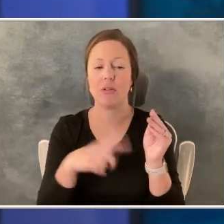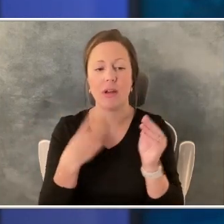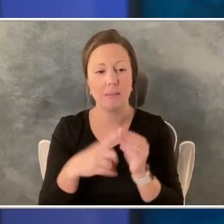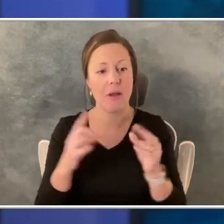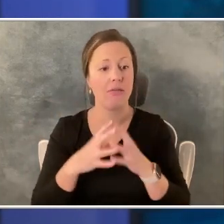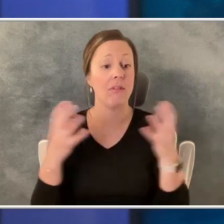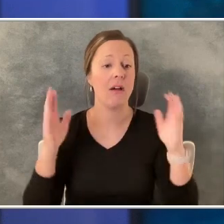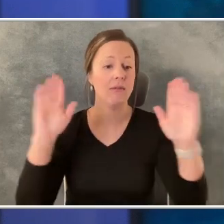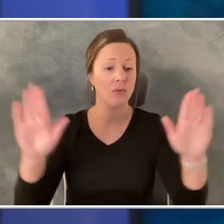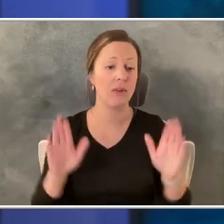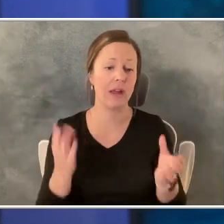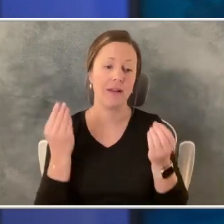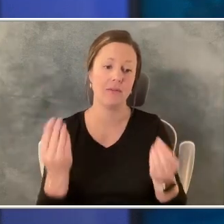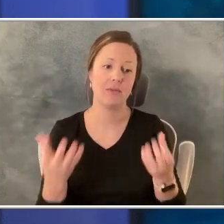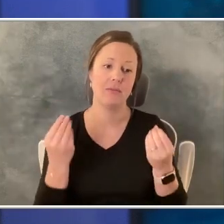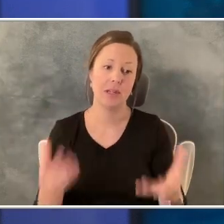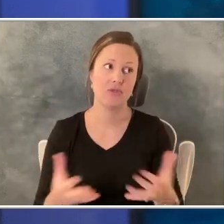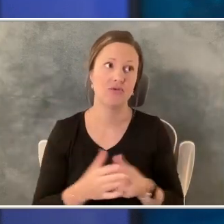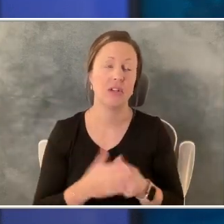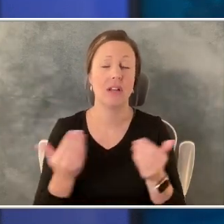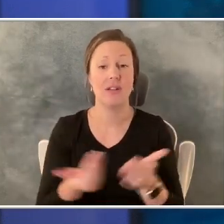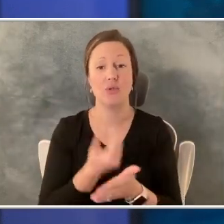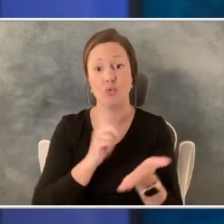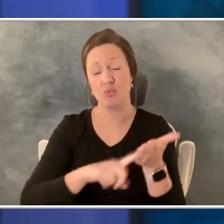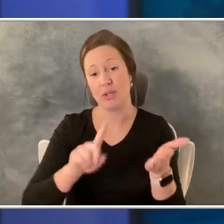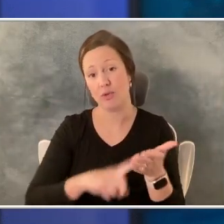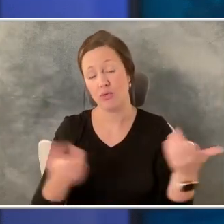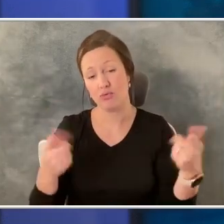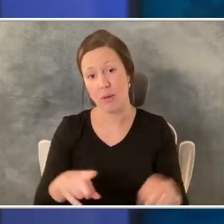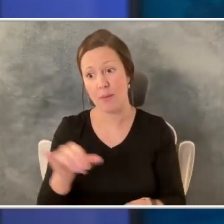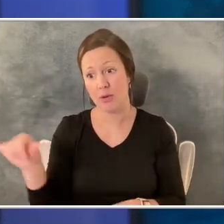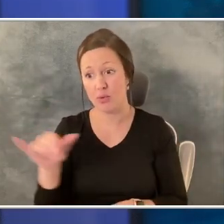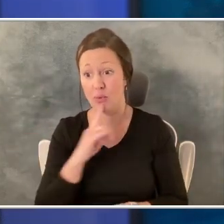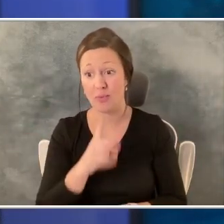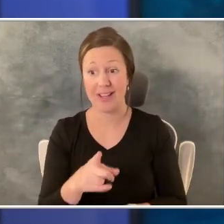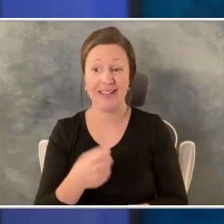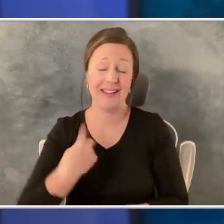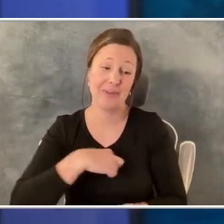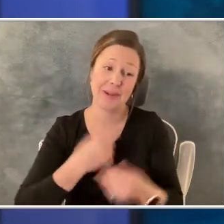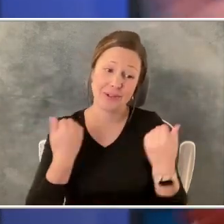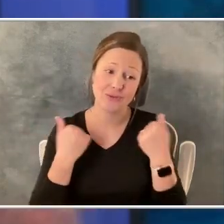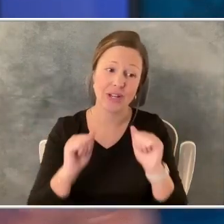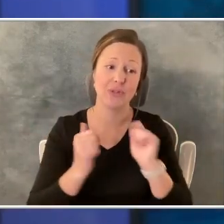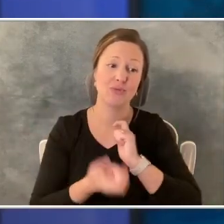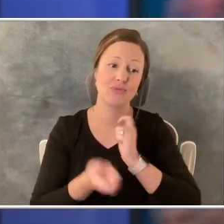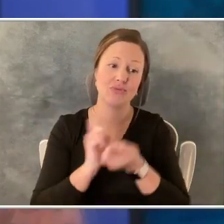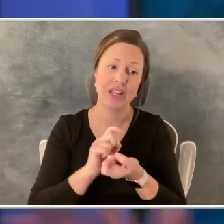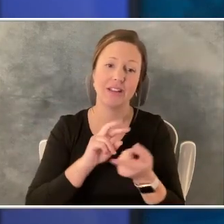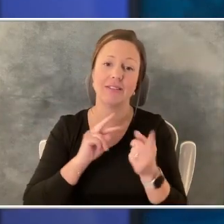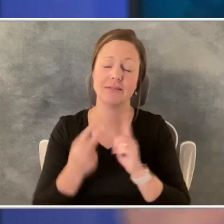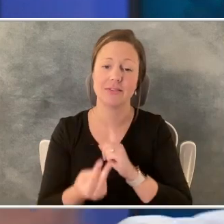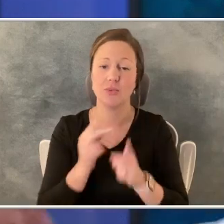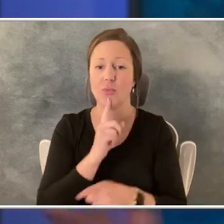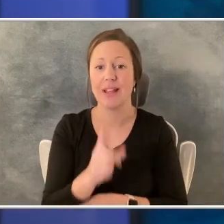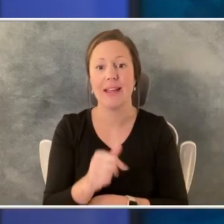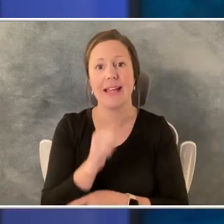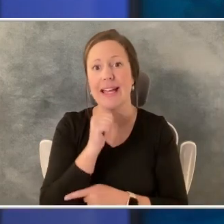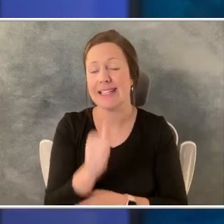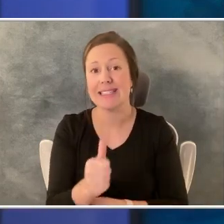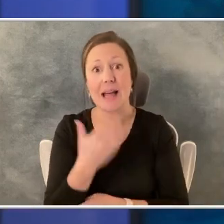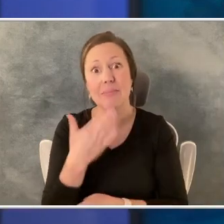new research coming out, and we're trying to flip that mode. Like it's not the bad thing. It's not